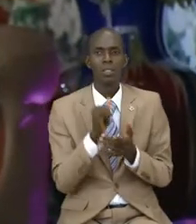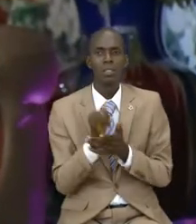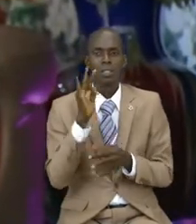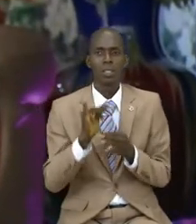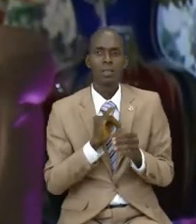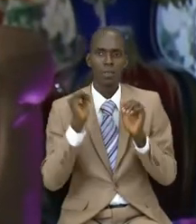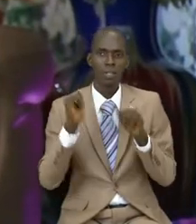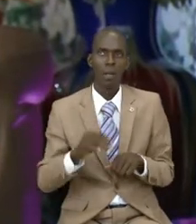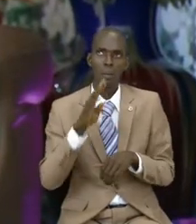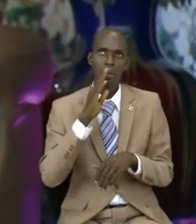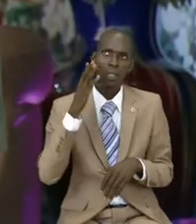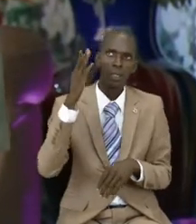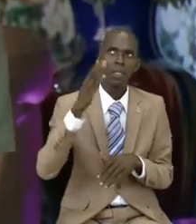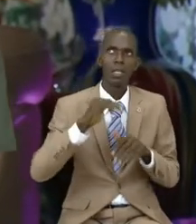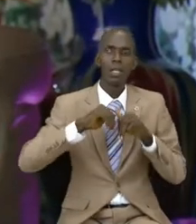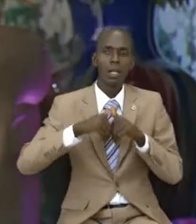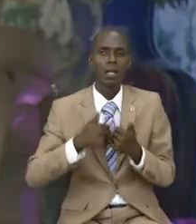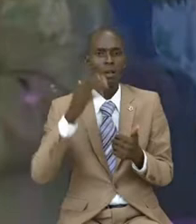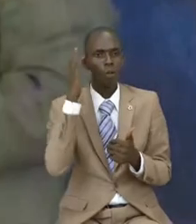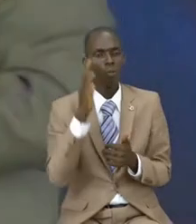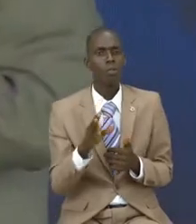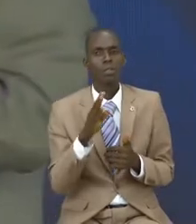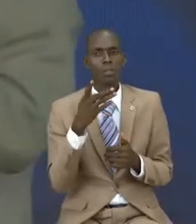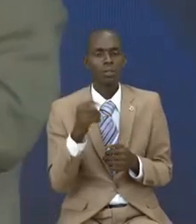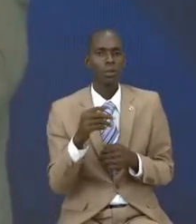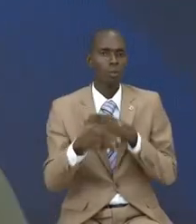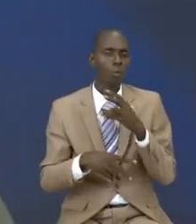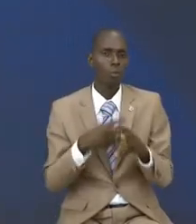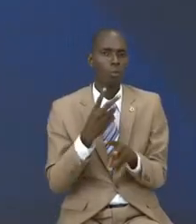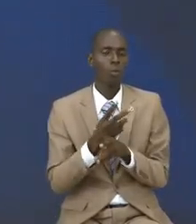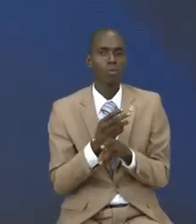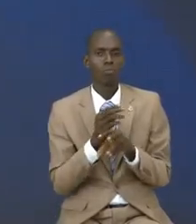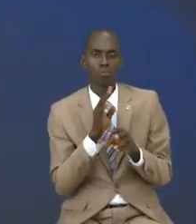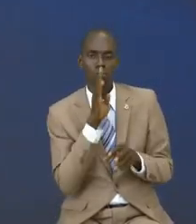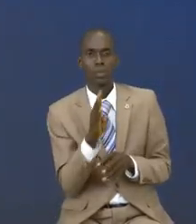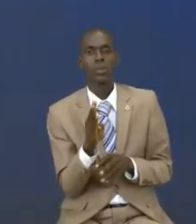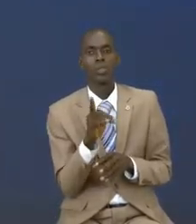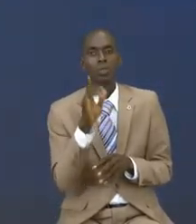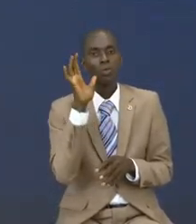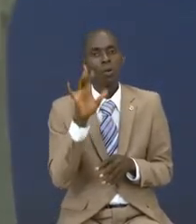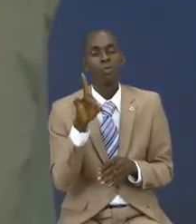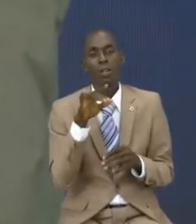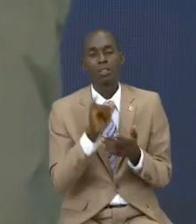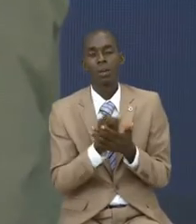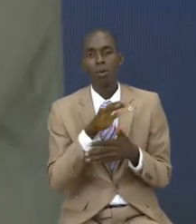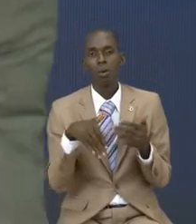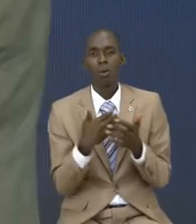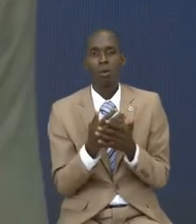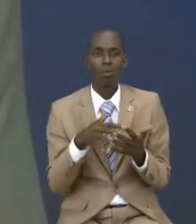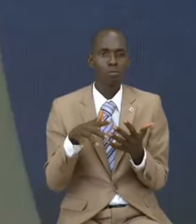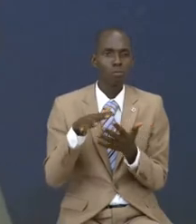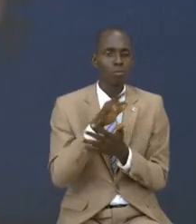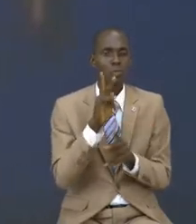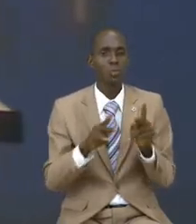be there, how will the world look like? You're going to find that those people that do